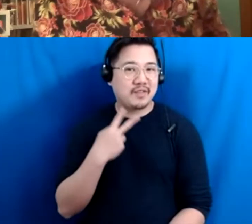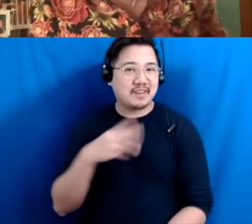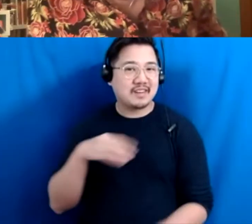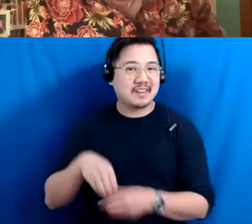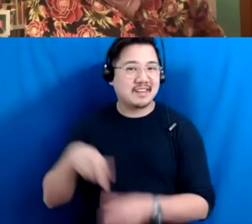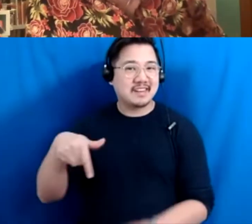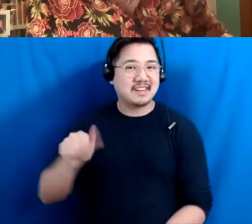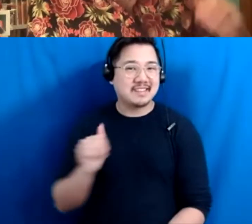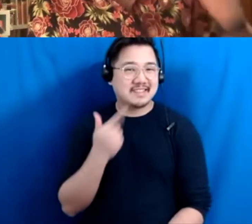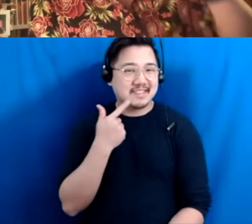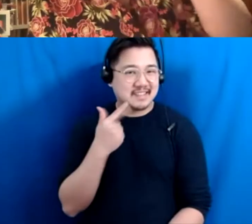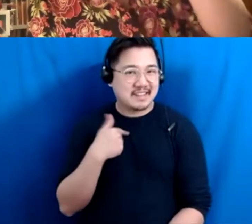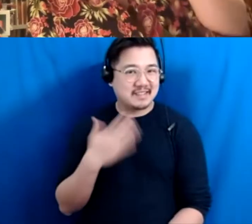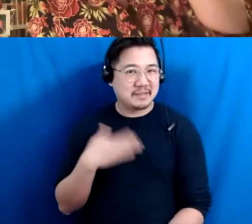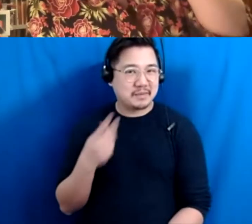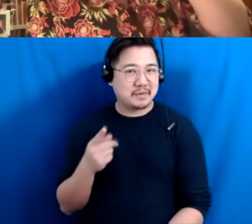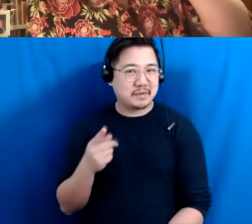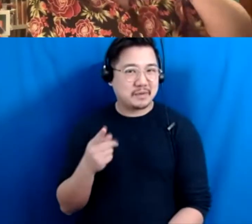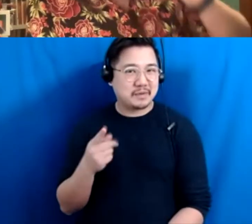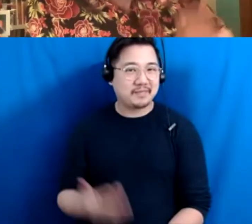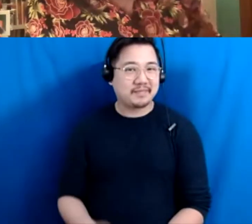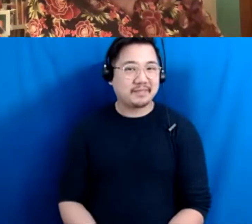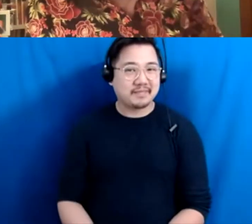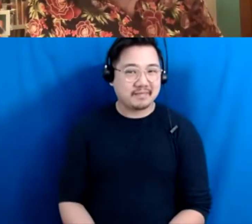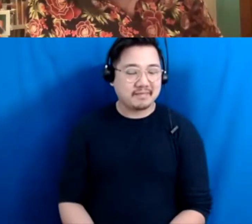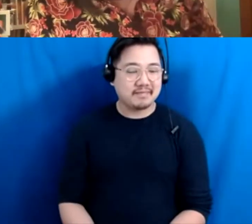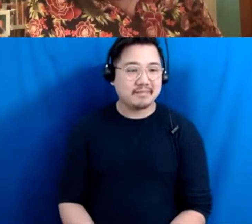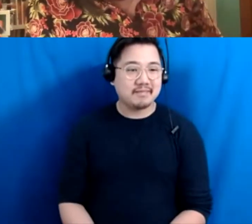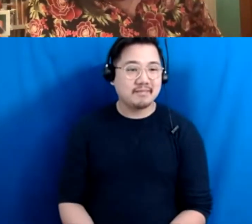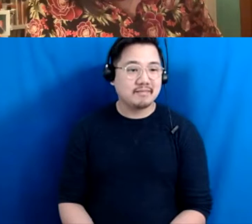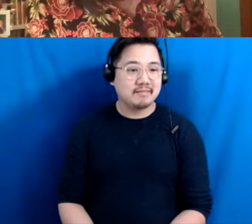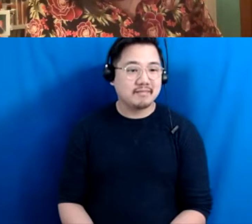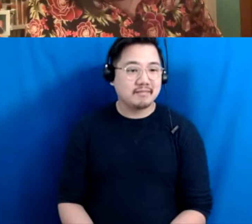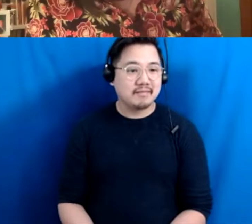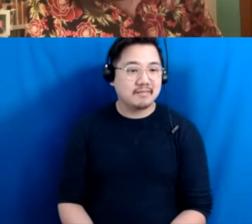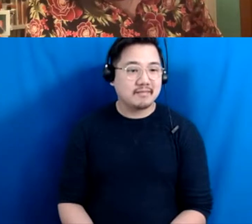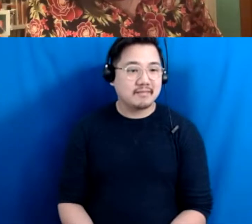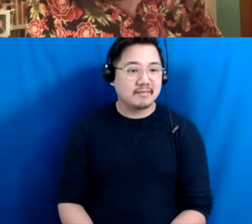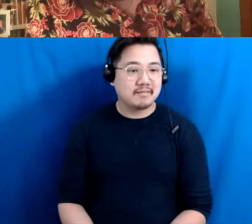Q&A. I'm glad you're here. Um, so